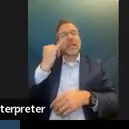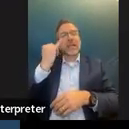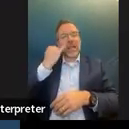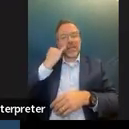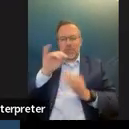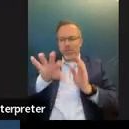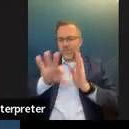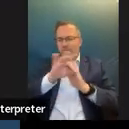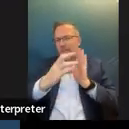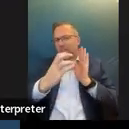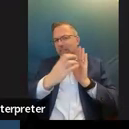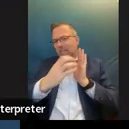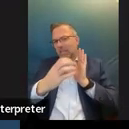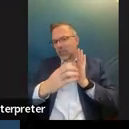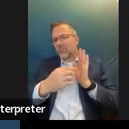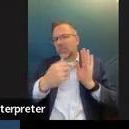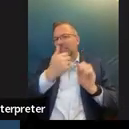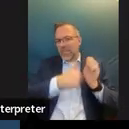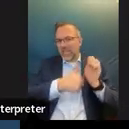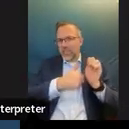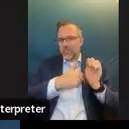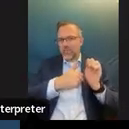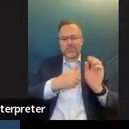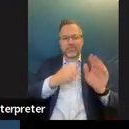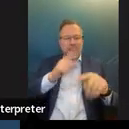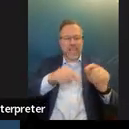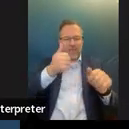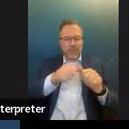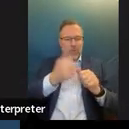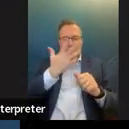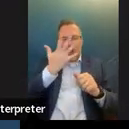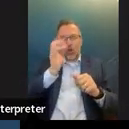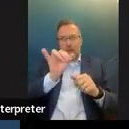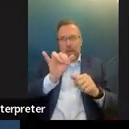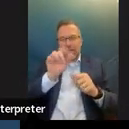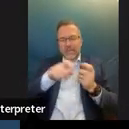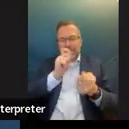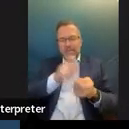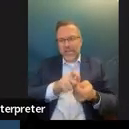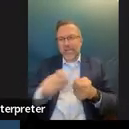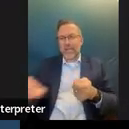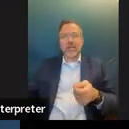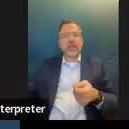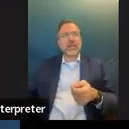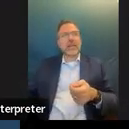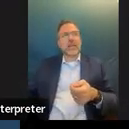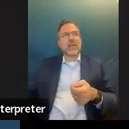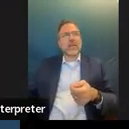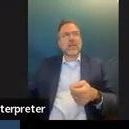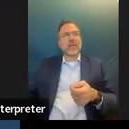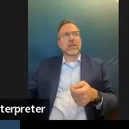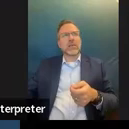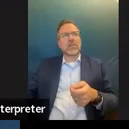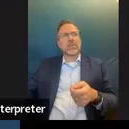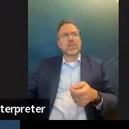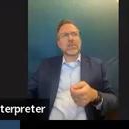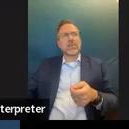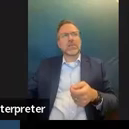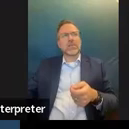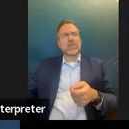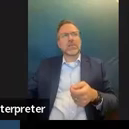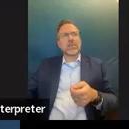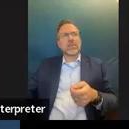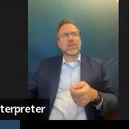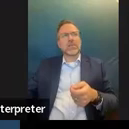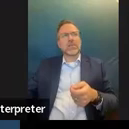so it says where, I'm not looking directly at it right now, so I can't, I think it says the location in one column. And if you just